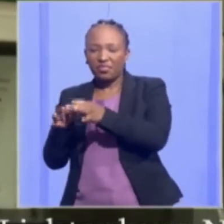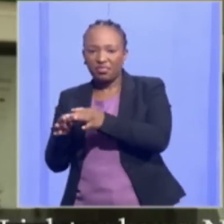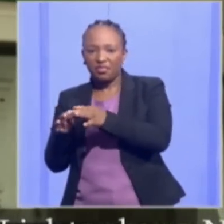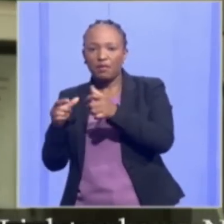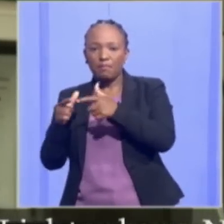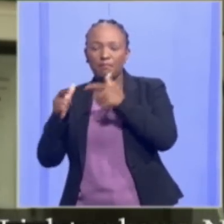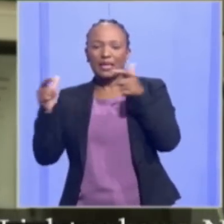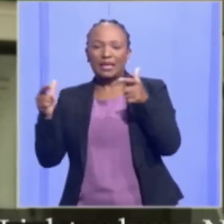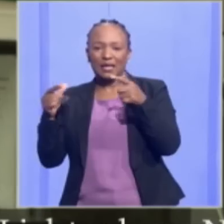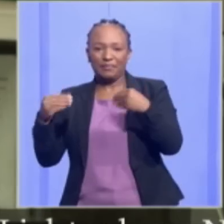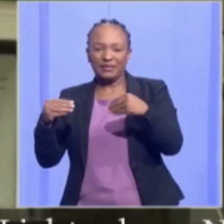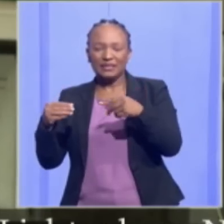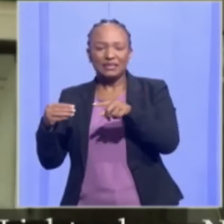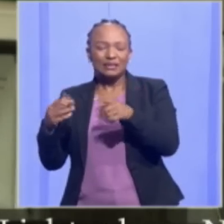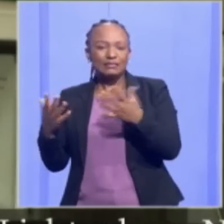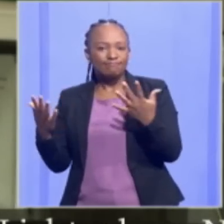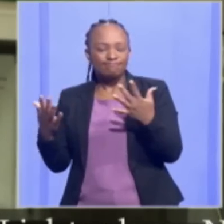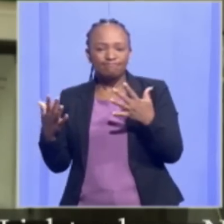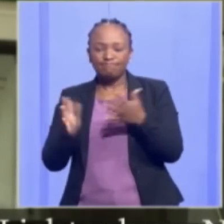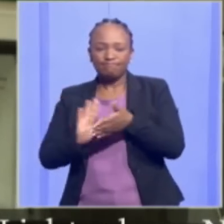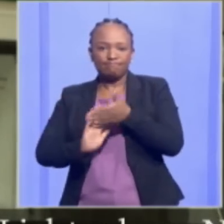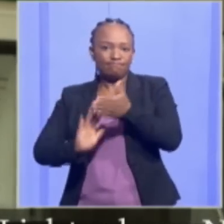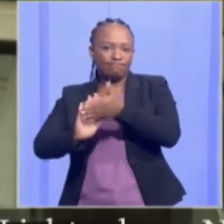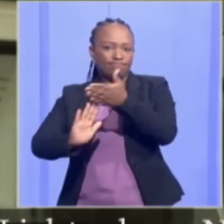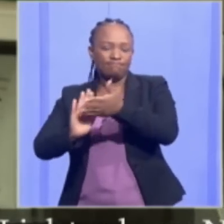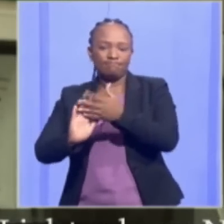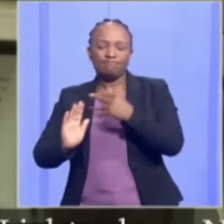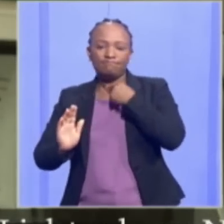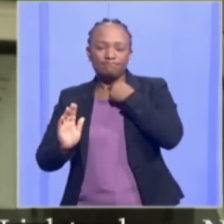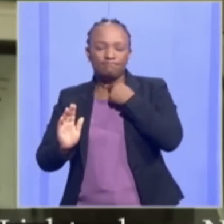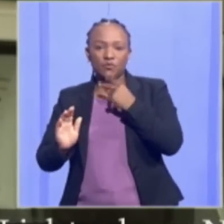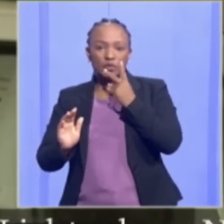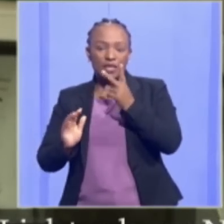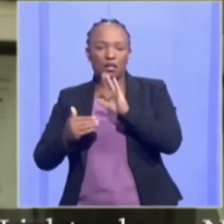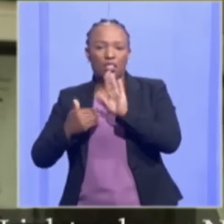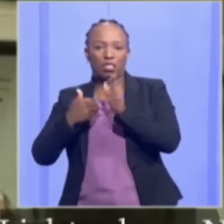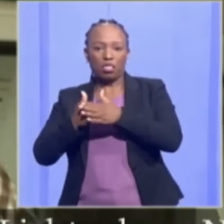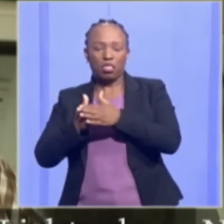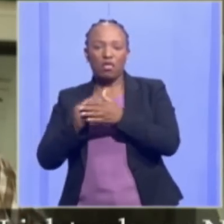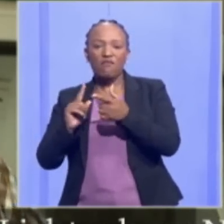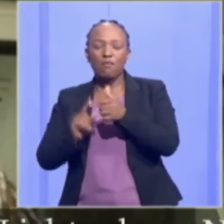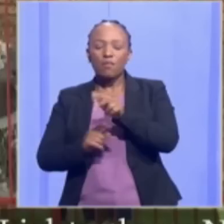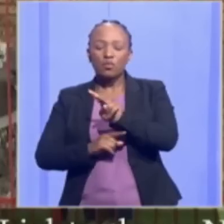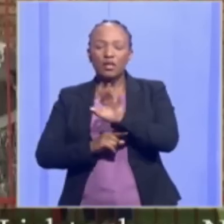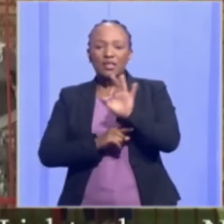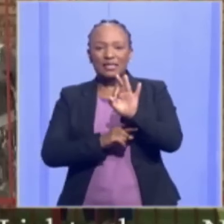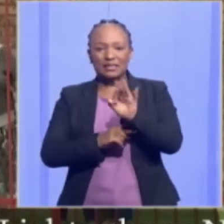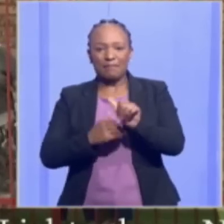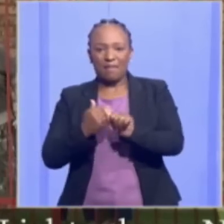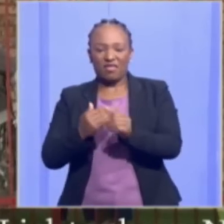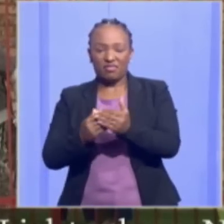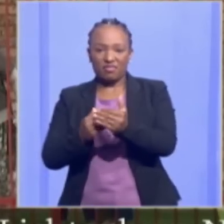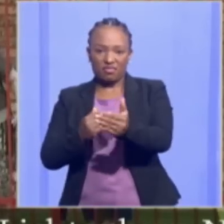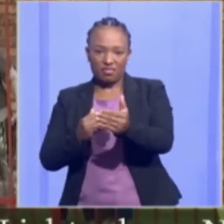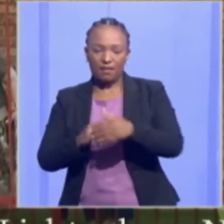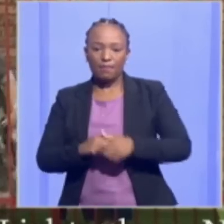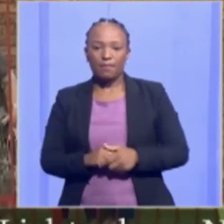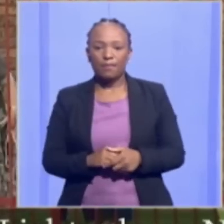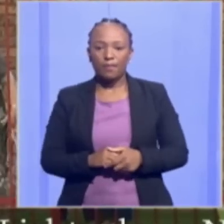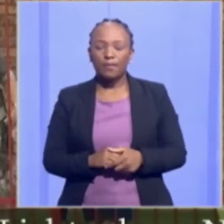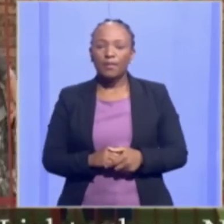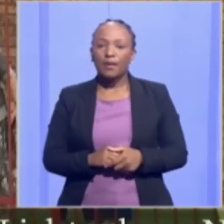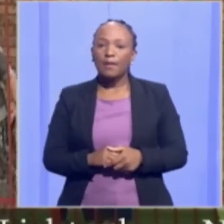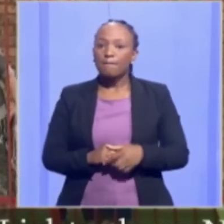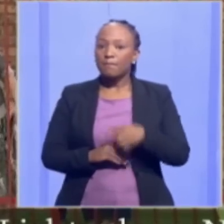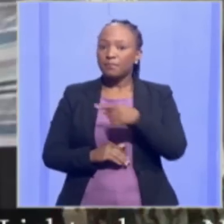survive at all. As you can see, we also closed down since the 23rd of this month. Baagi ba legae la bagodi ba